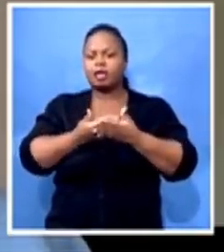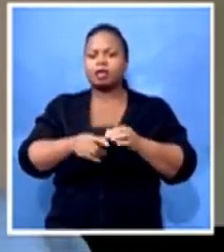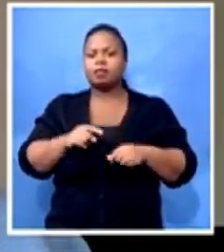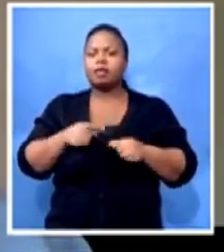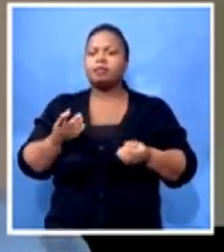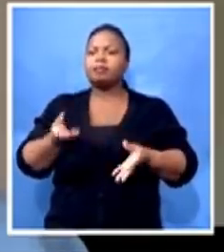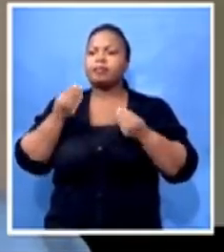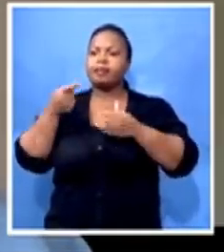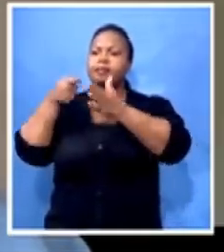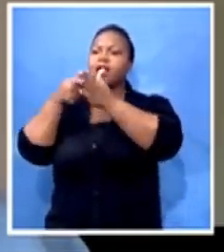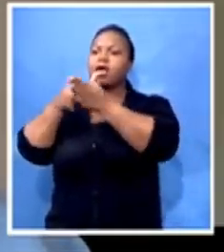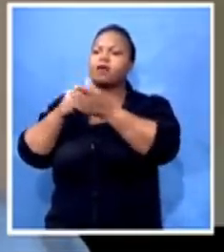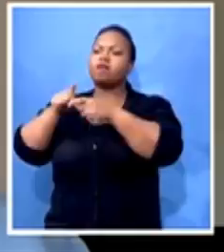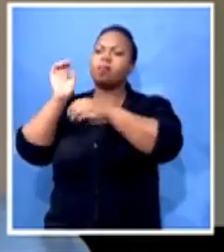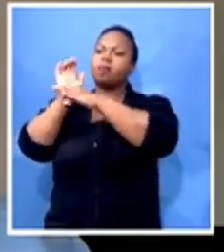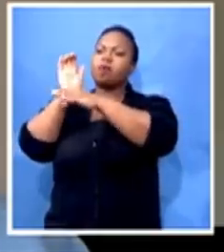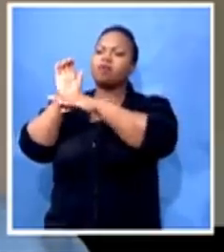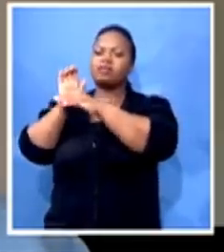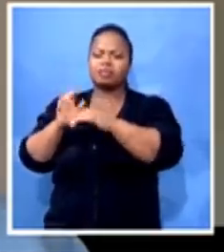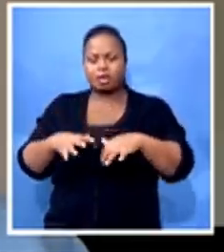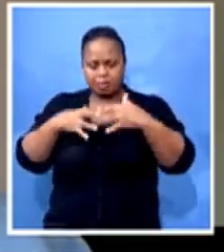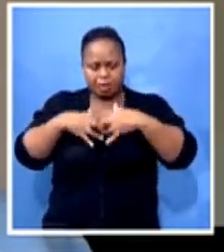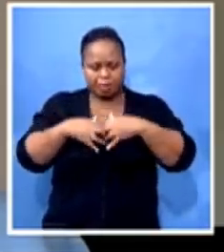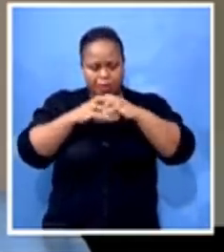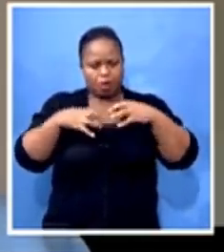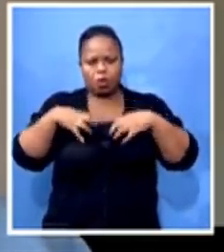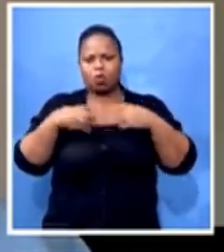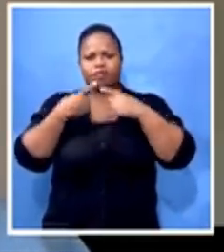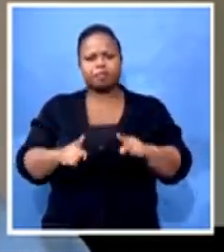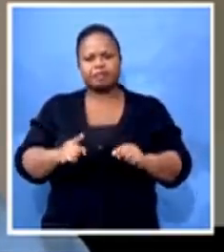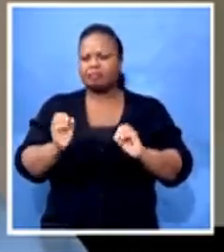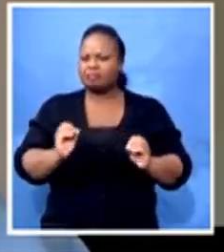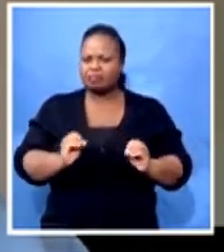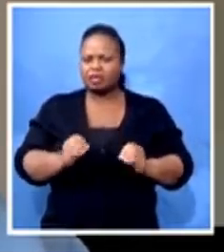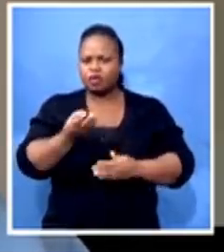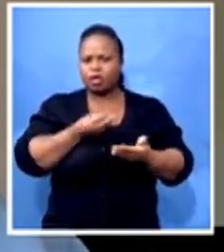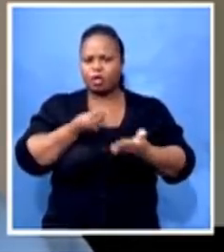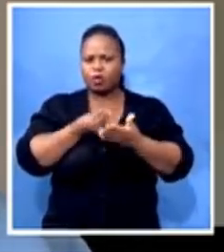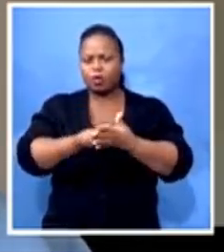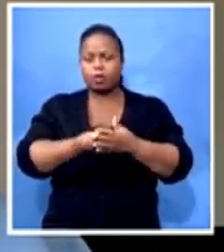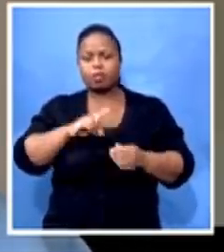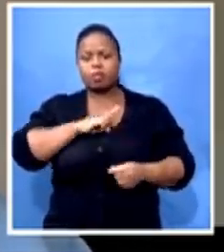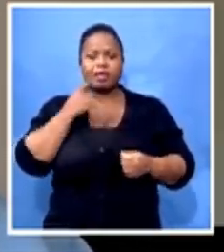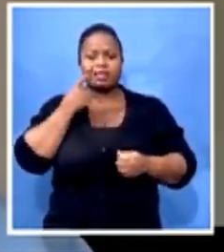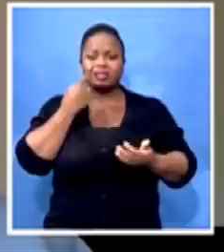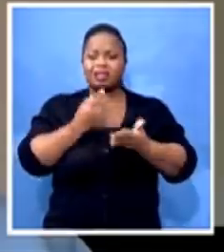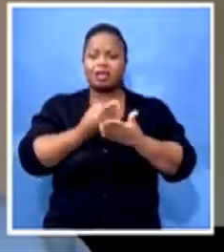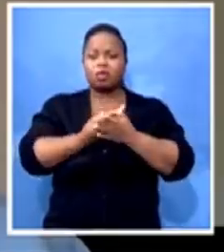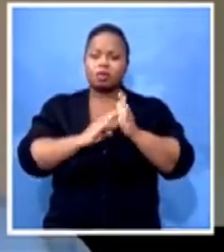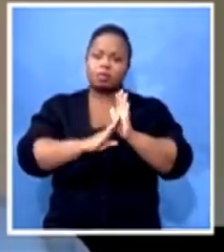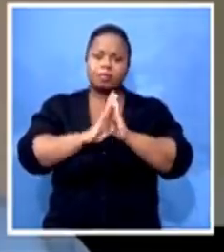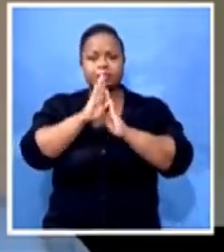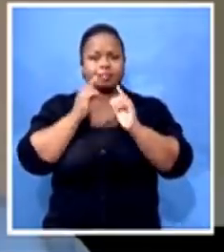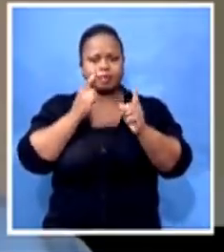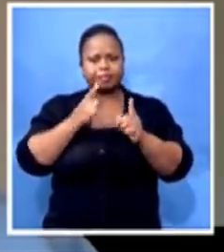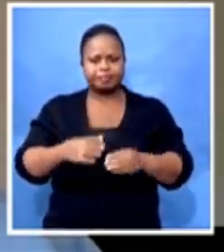driving our own economy to become a manufacturing-driven economy. And this is